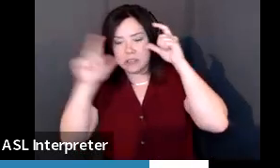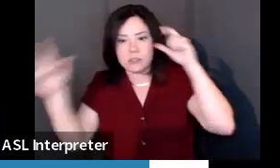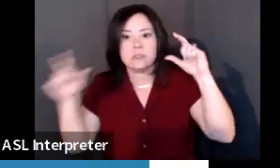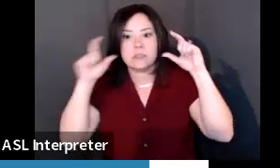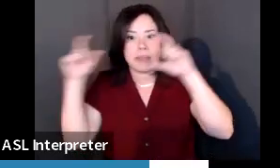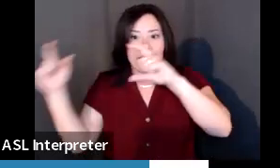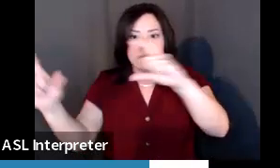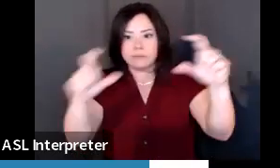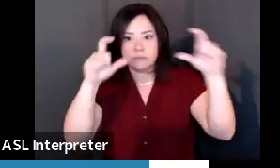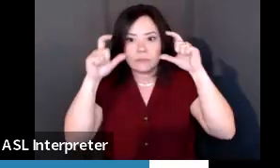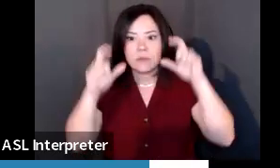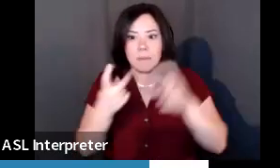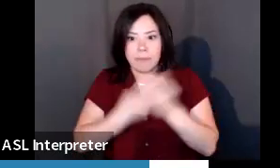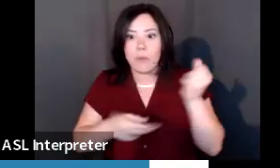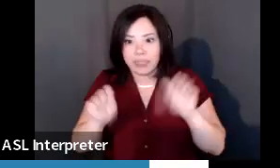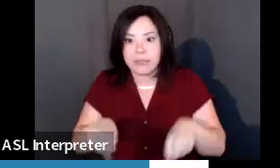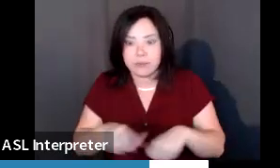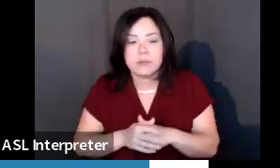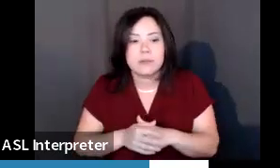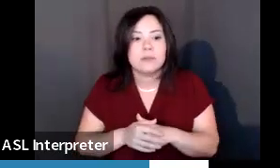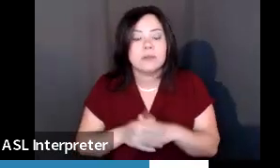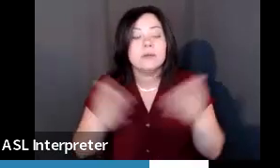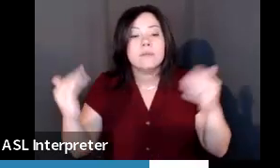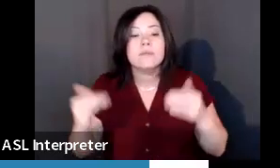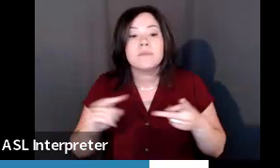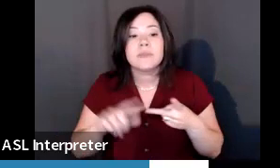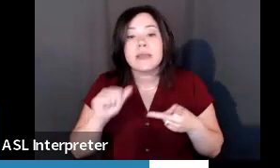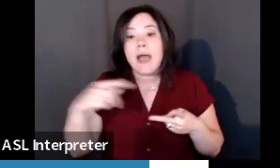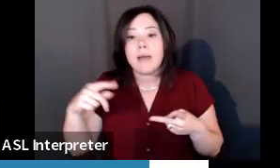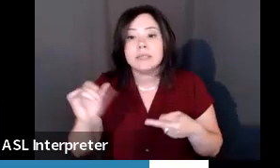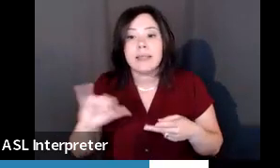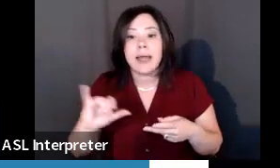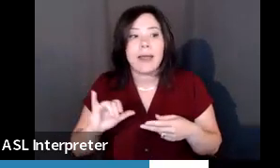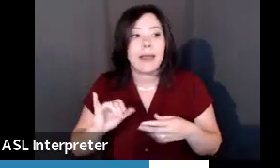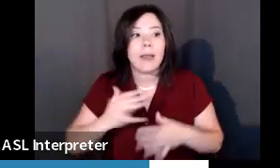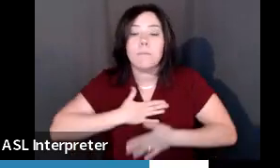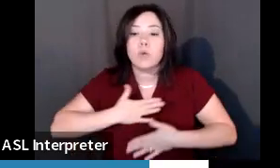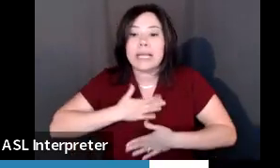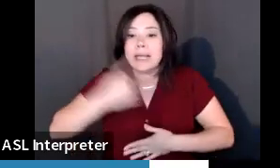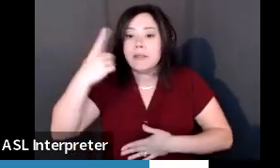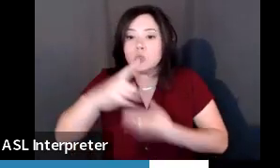There's apps like Breathe to Relax. It takes you through how to